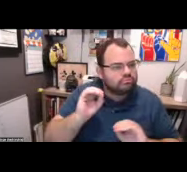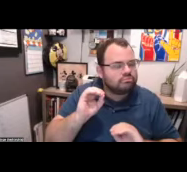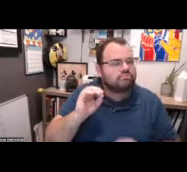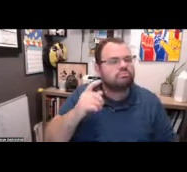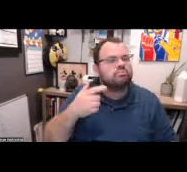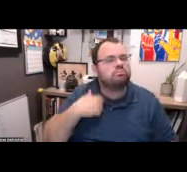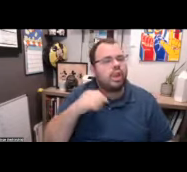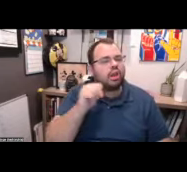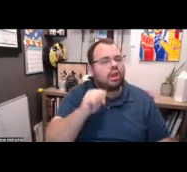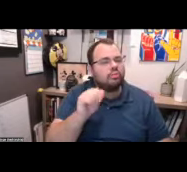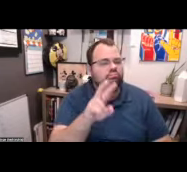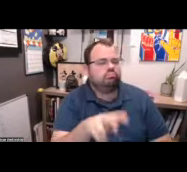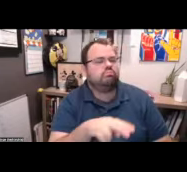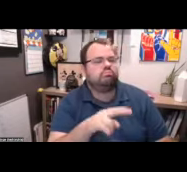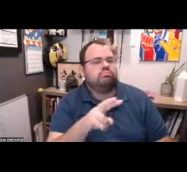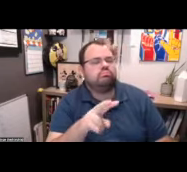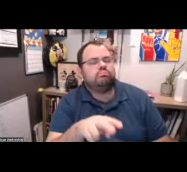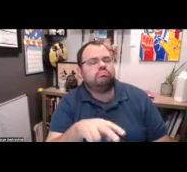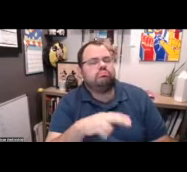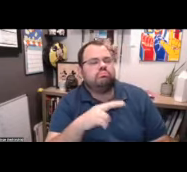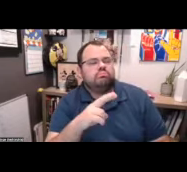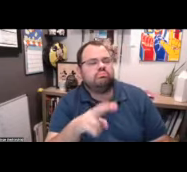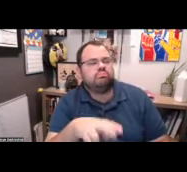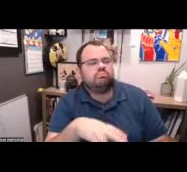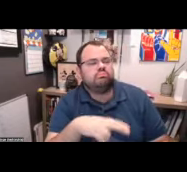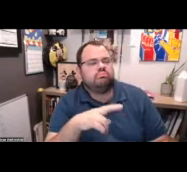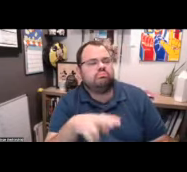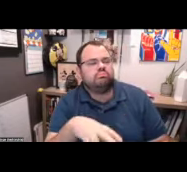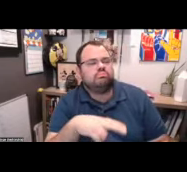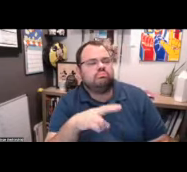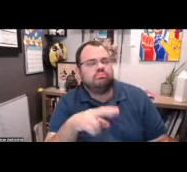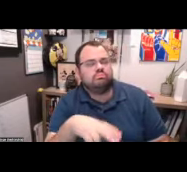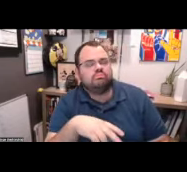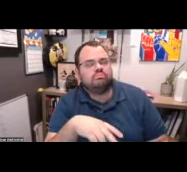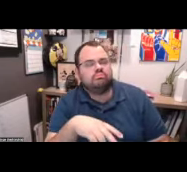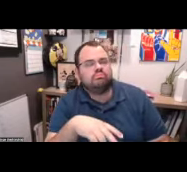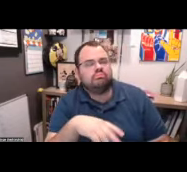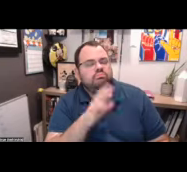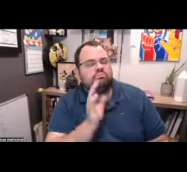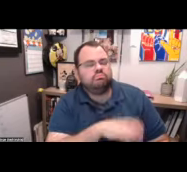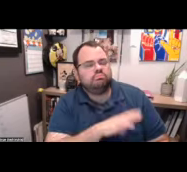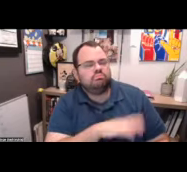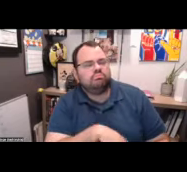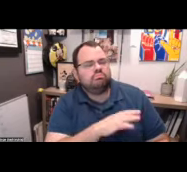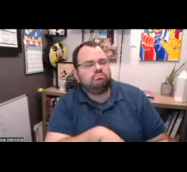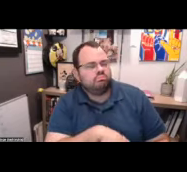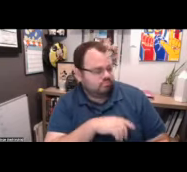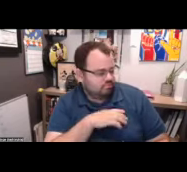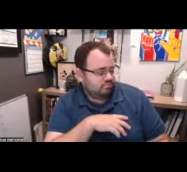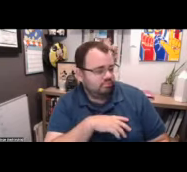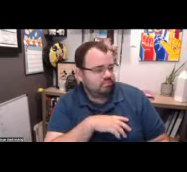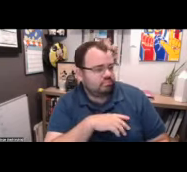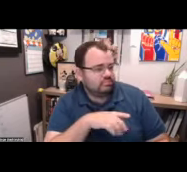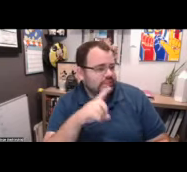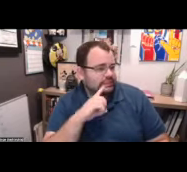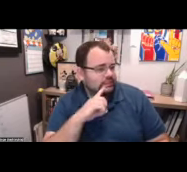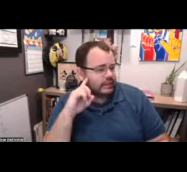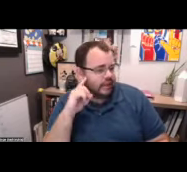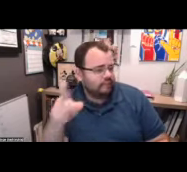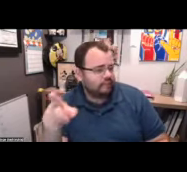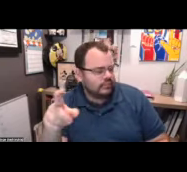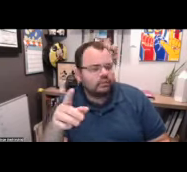And everyone was saying, hey, Daniel, be careful, be careful. And I did not pay attention to anyone saying